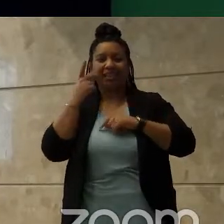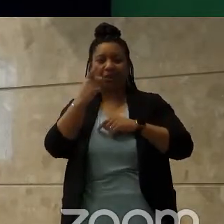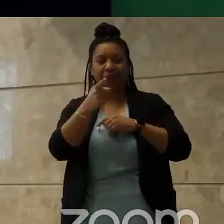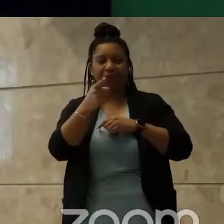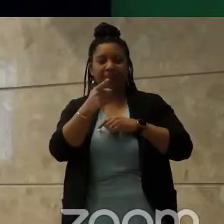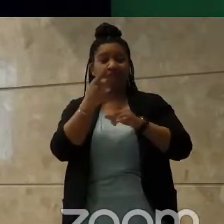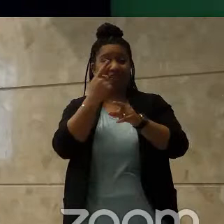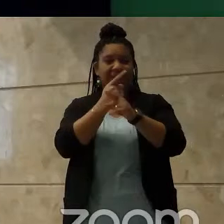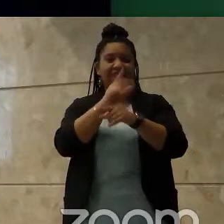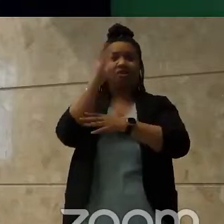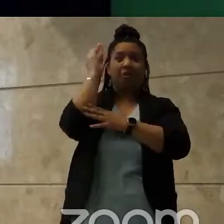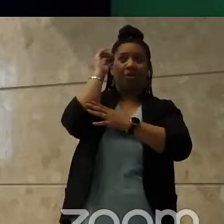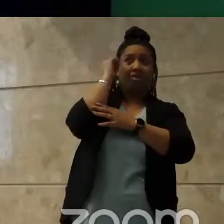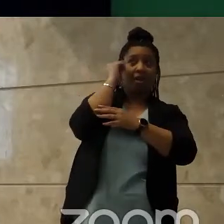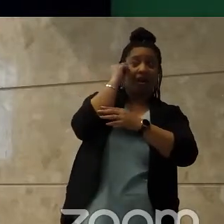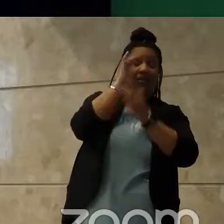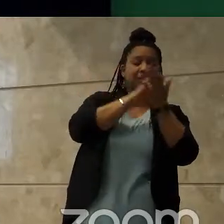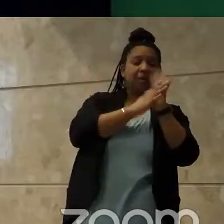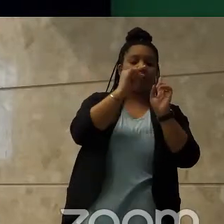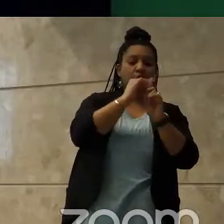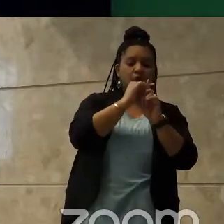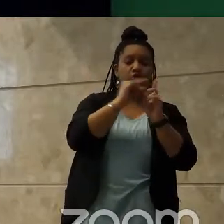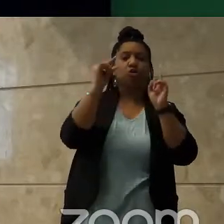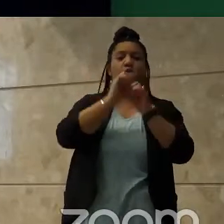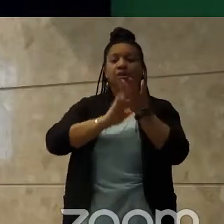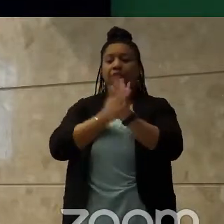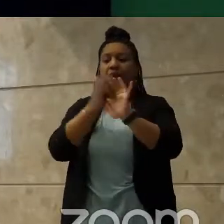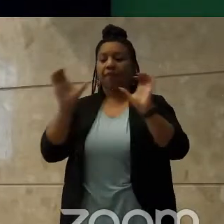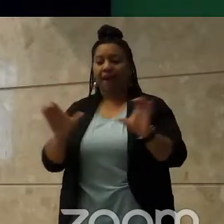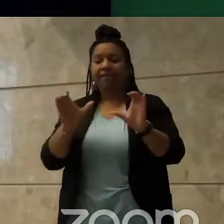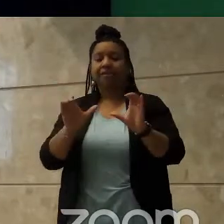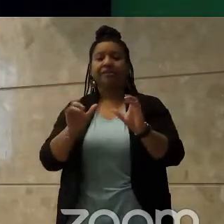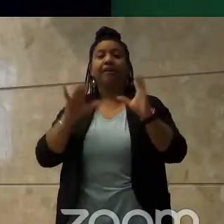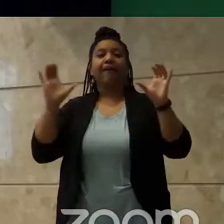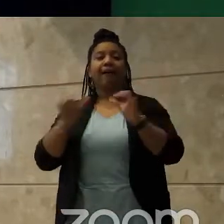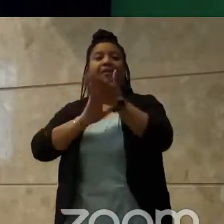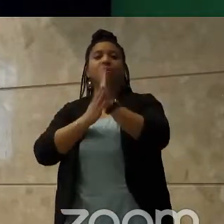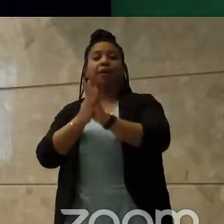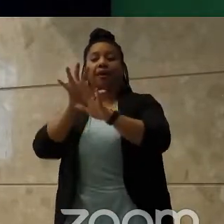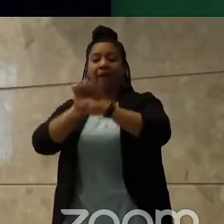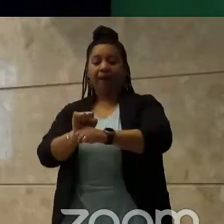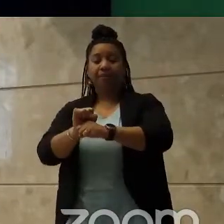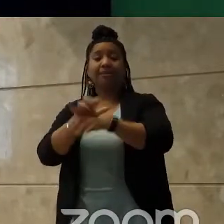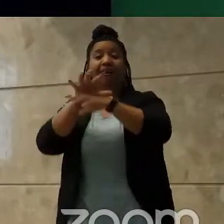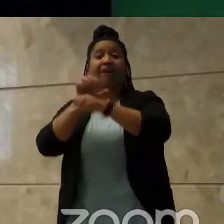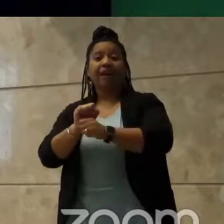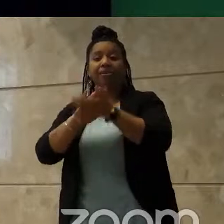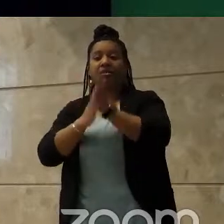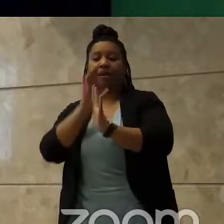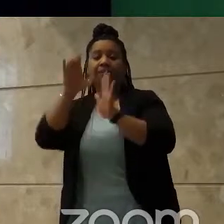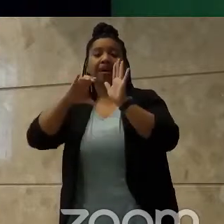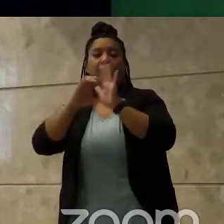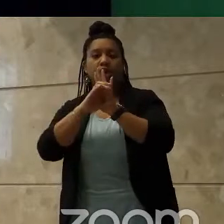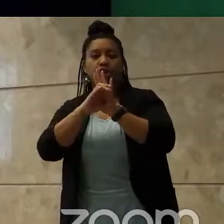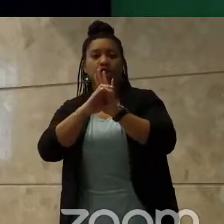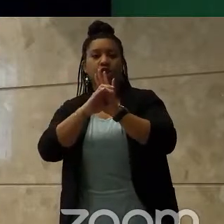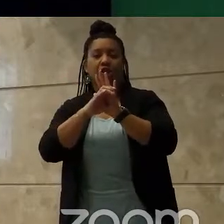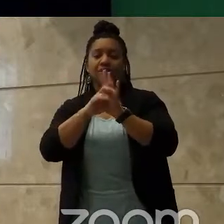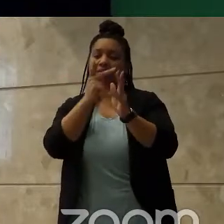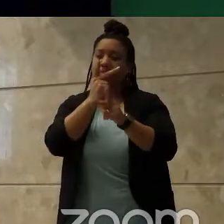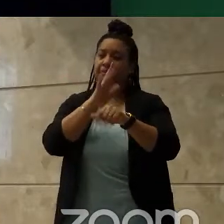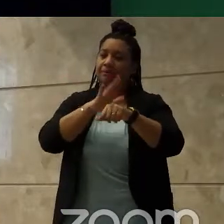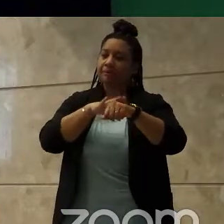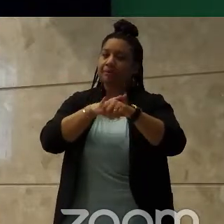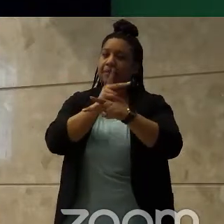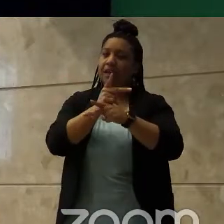So thoughts become words, words become actions, actions become habits, habits become character. Watch your character,